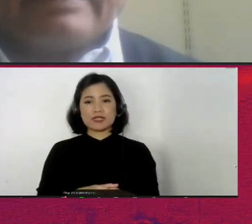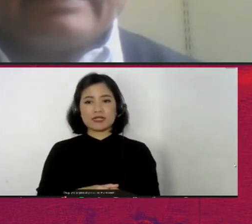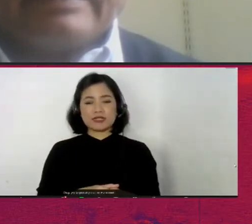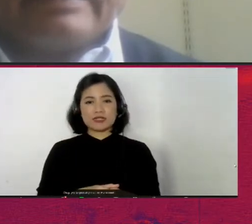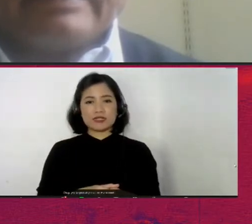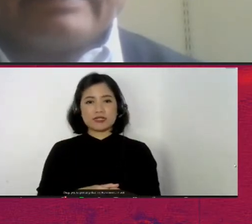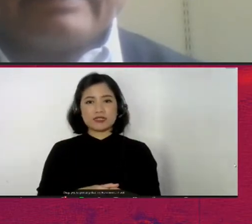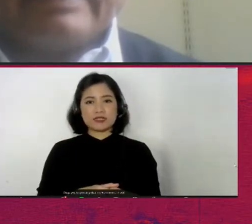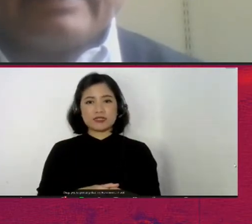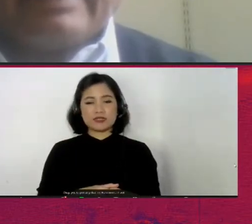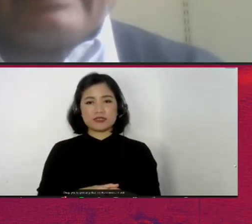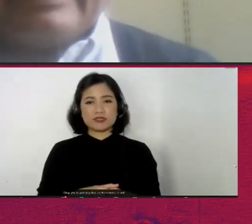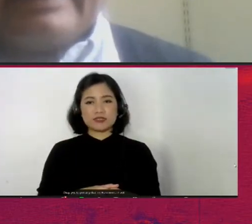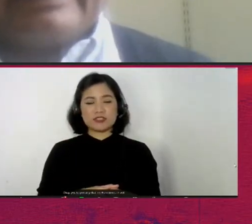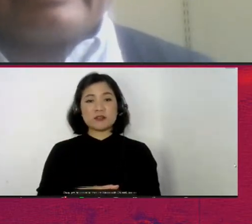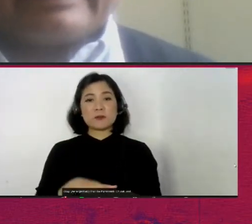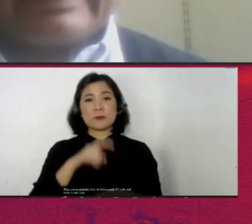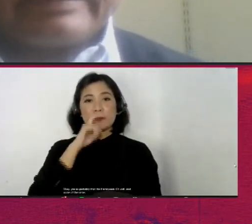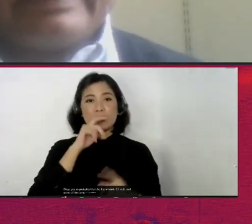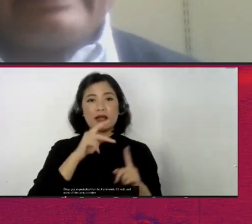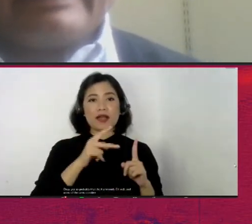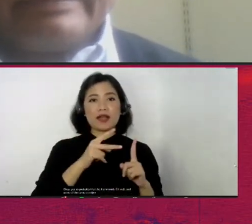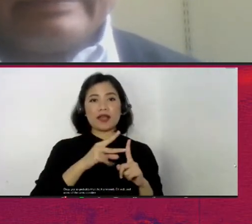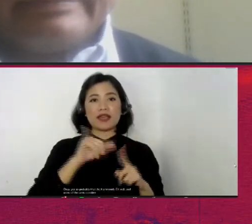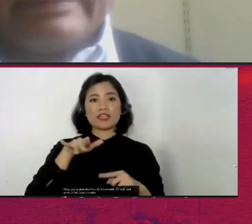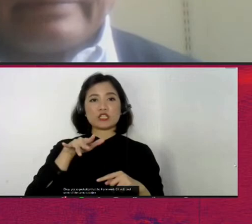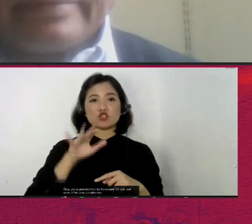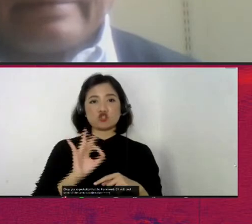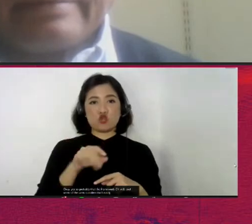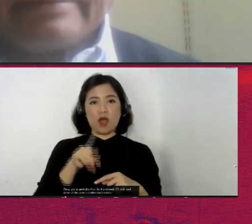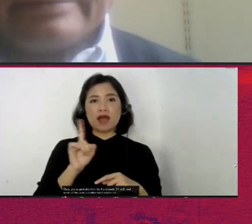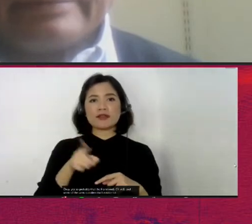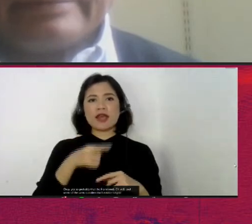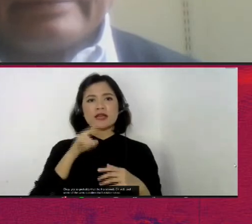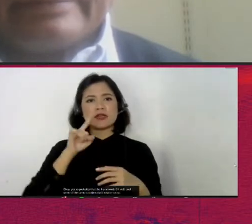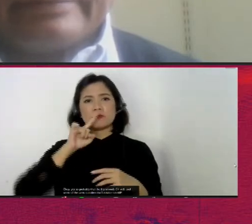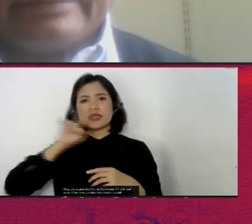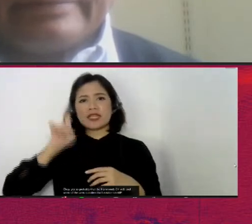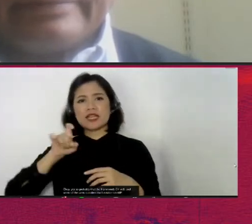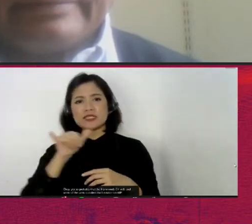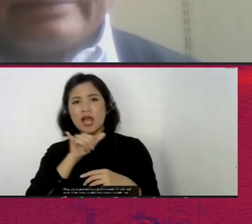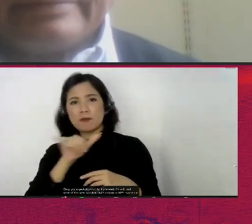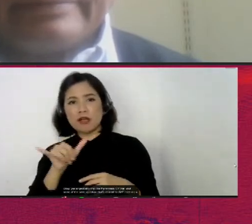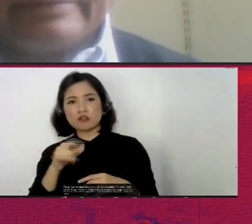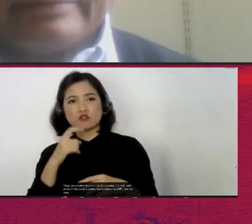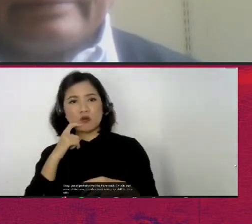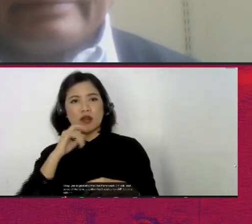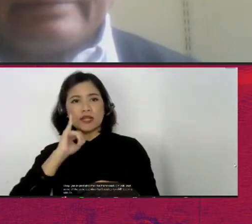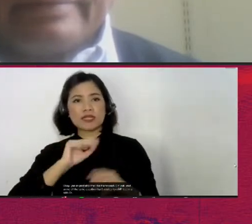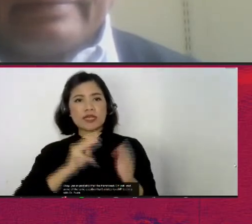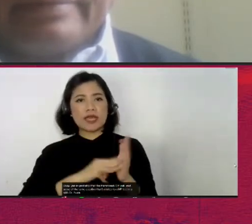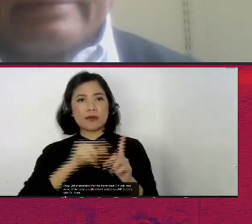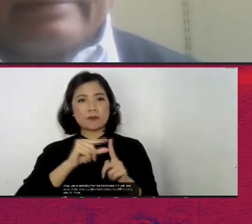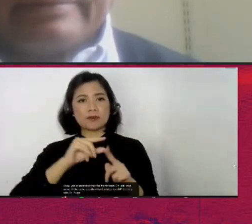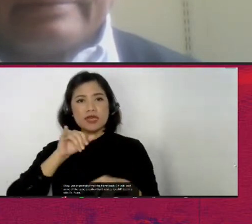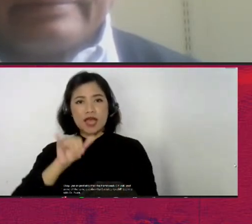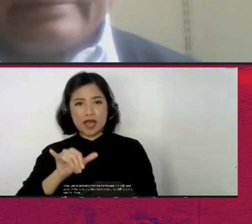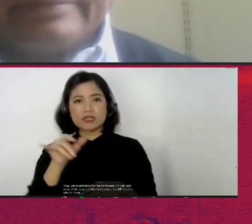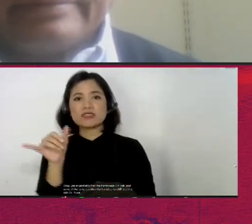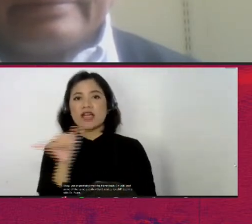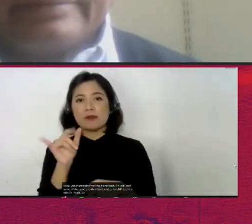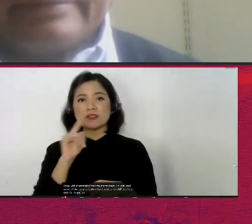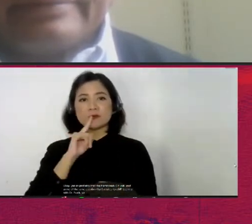will answer the same question that's related to EMPI, similar with Dr. Frank.